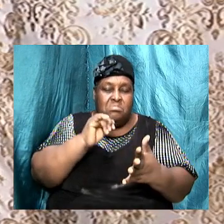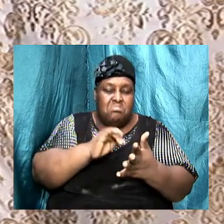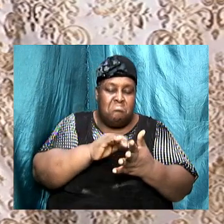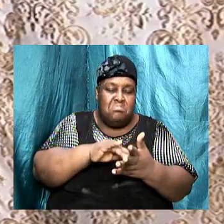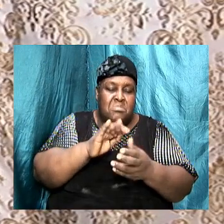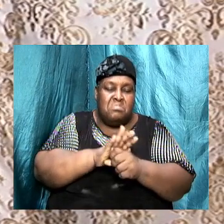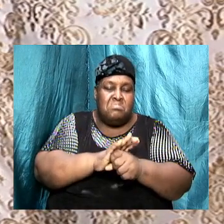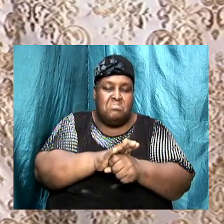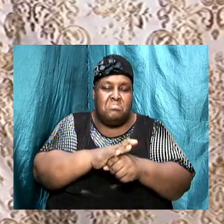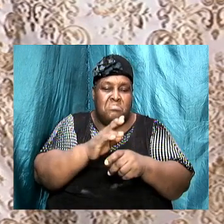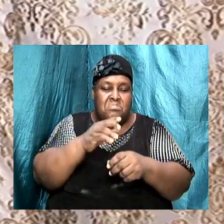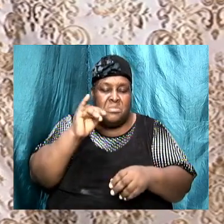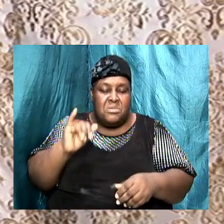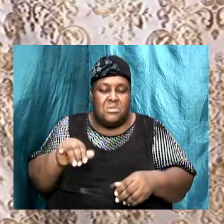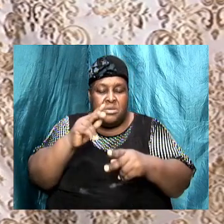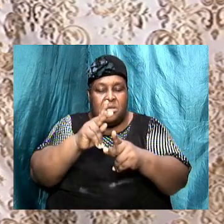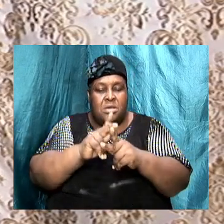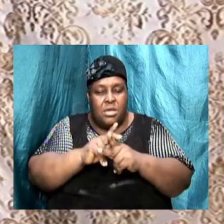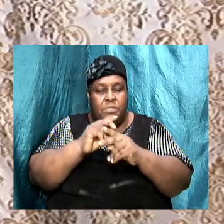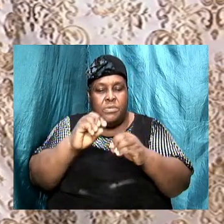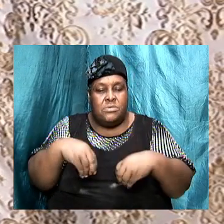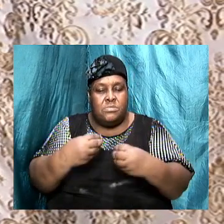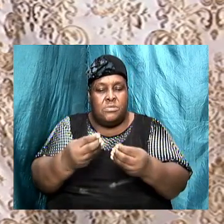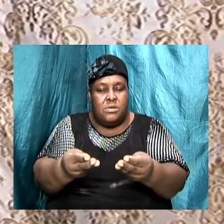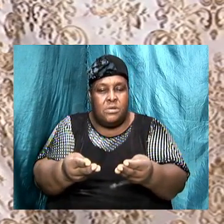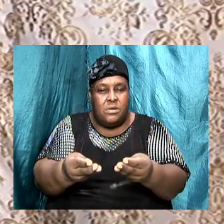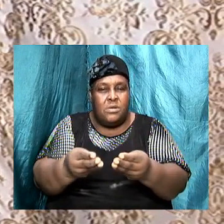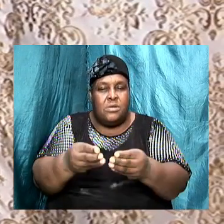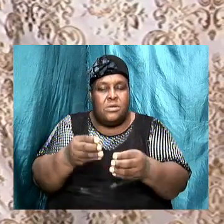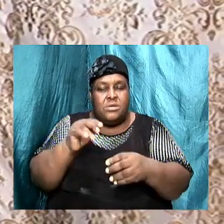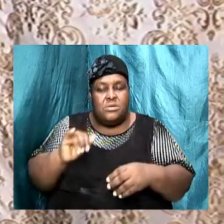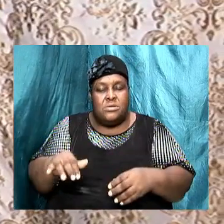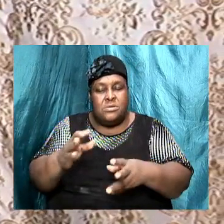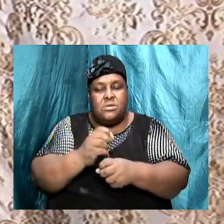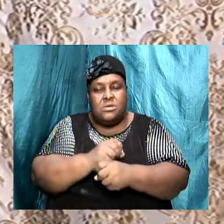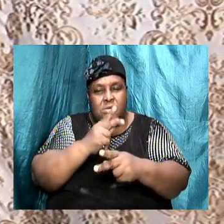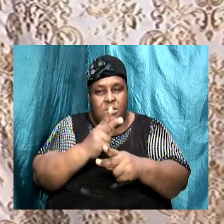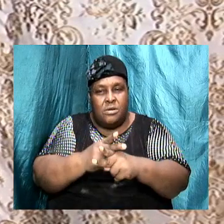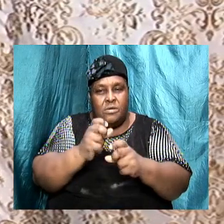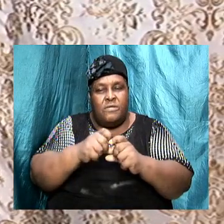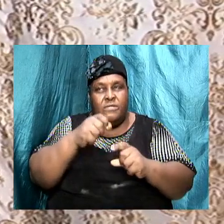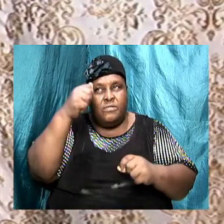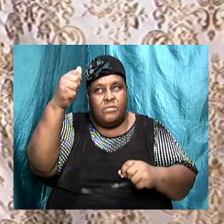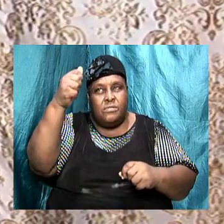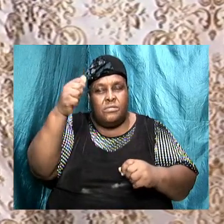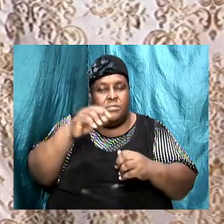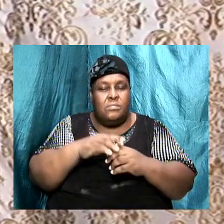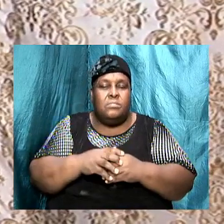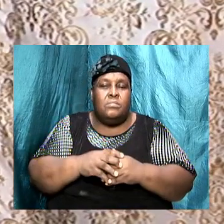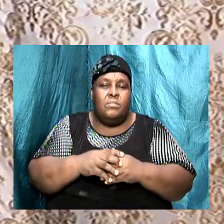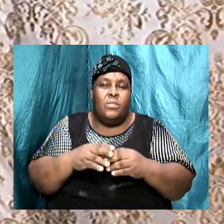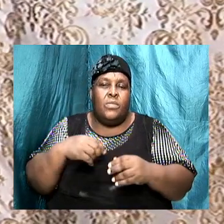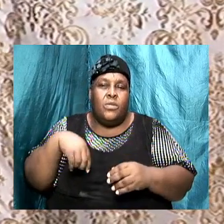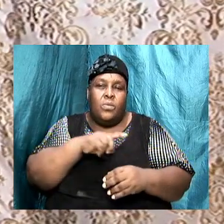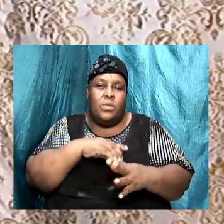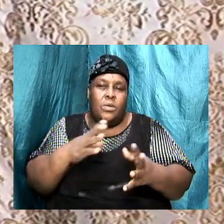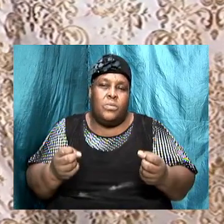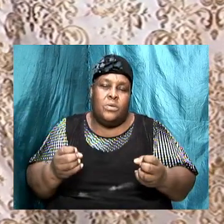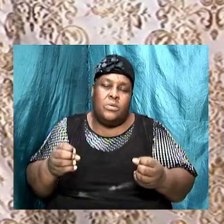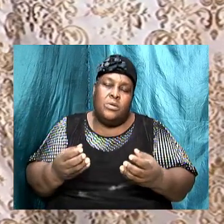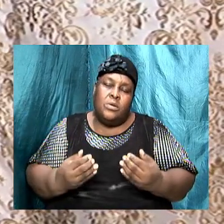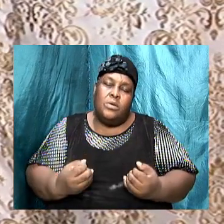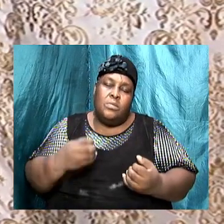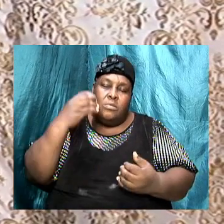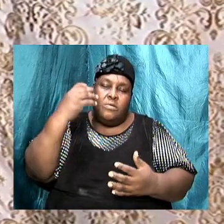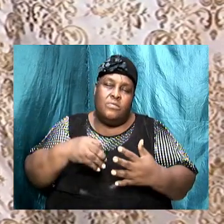you are still keeping, you are still providing, you are still taking care of your own. Lord, we want to come before you